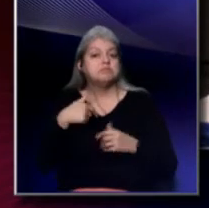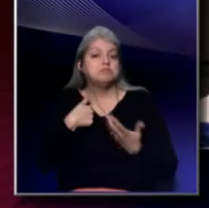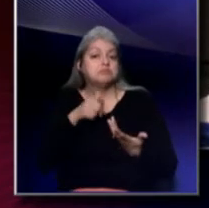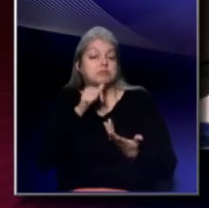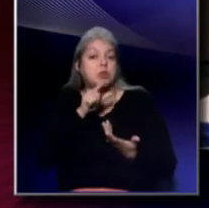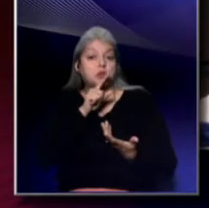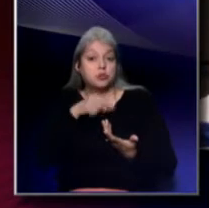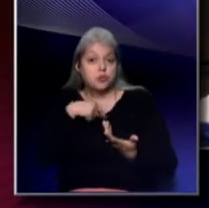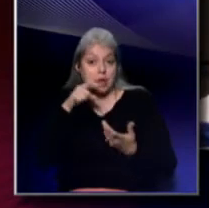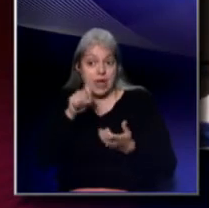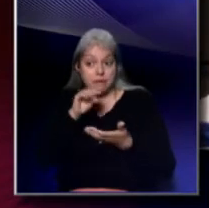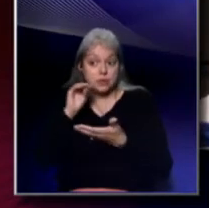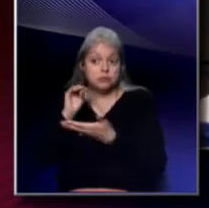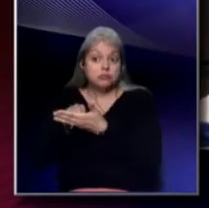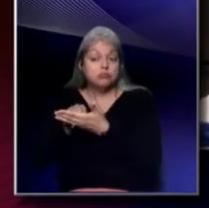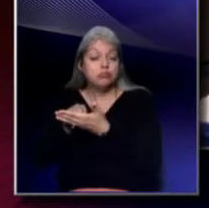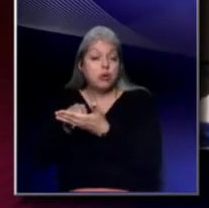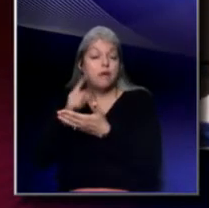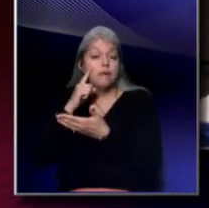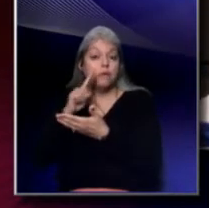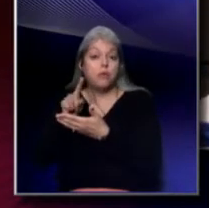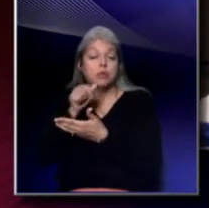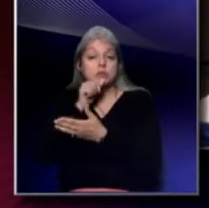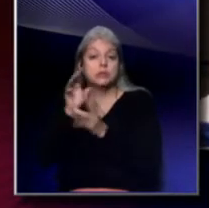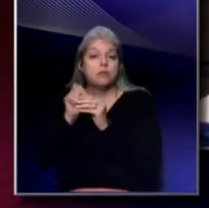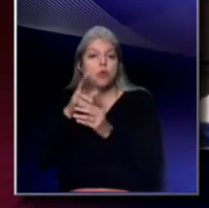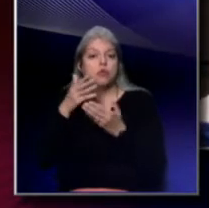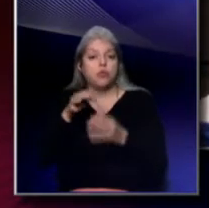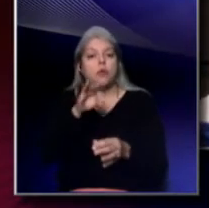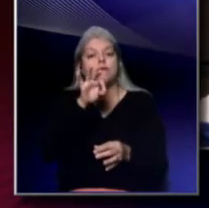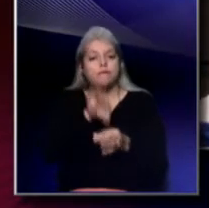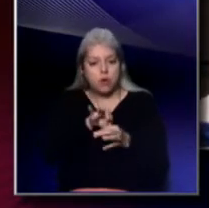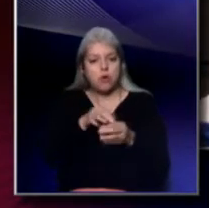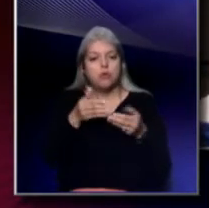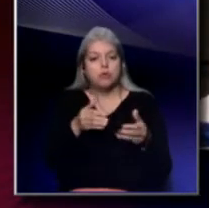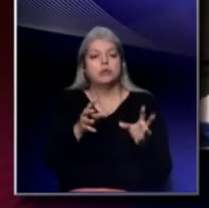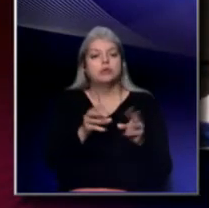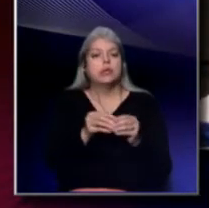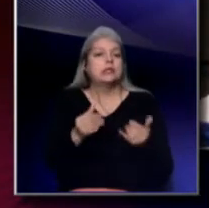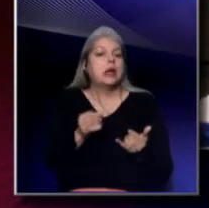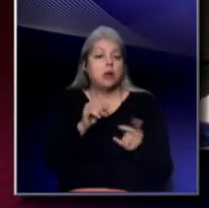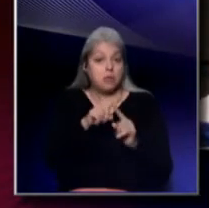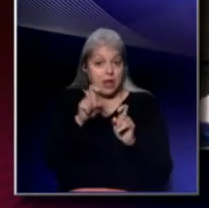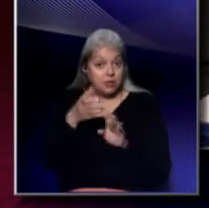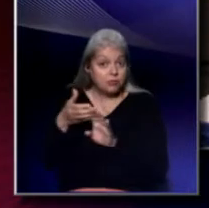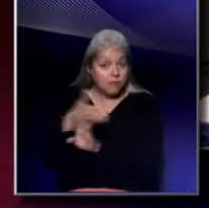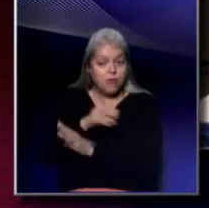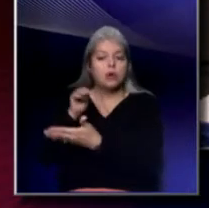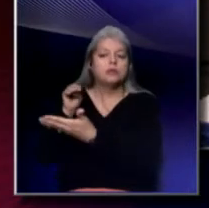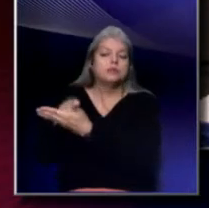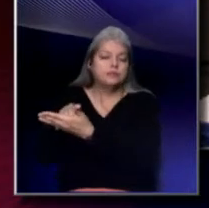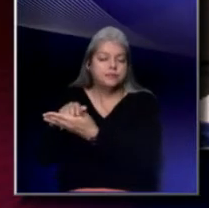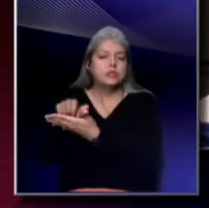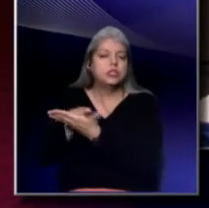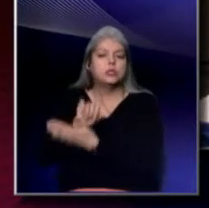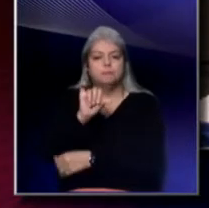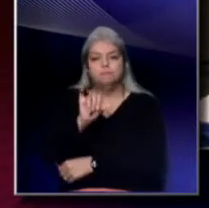Sure, that we need to agendize the executive session as opposed to vote to go into it in a pre-agendized item.